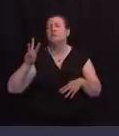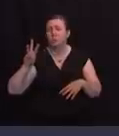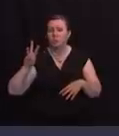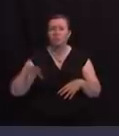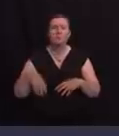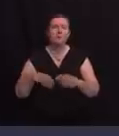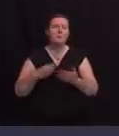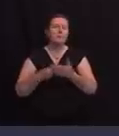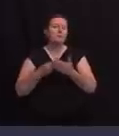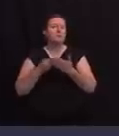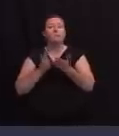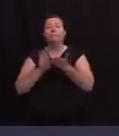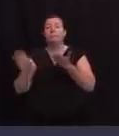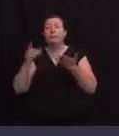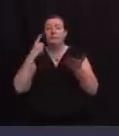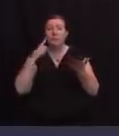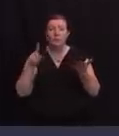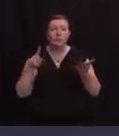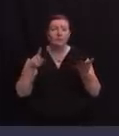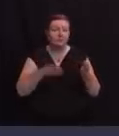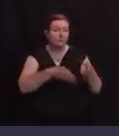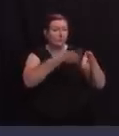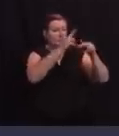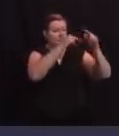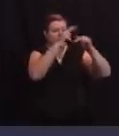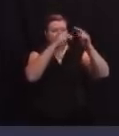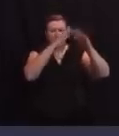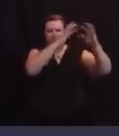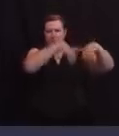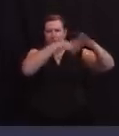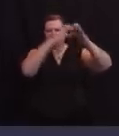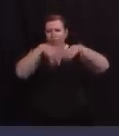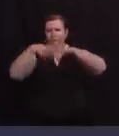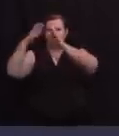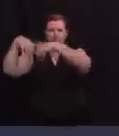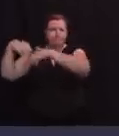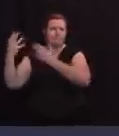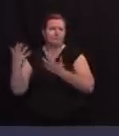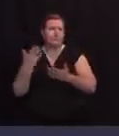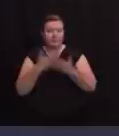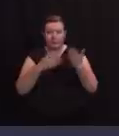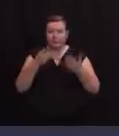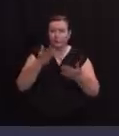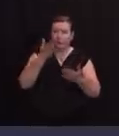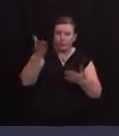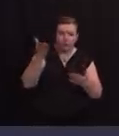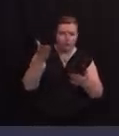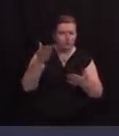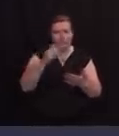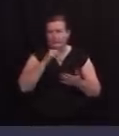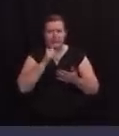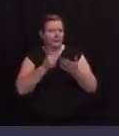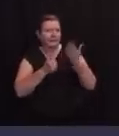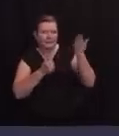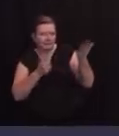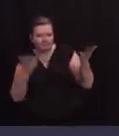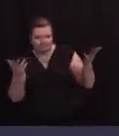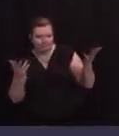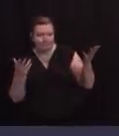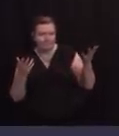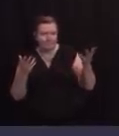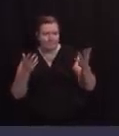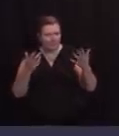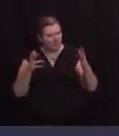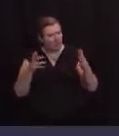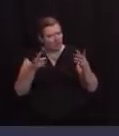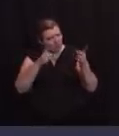to knock down buildings in Camden. Some of these you proposed, some of these you didn't in the budget. Are you going to allow them all to go through, or